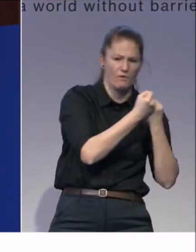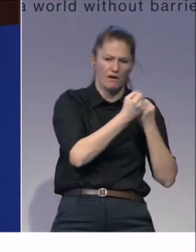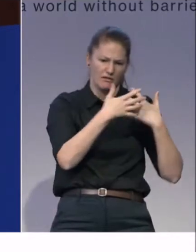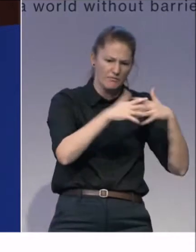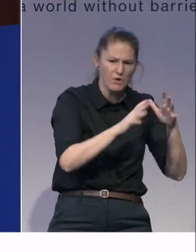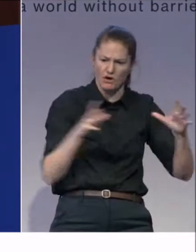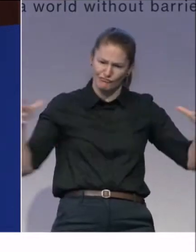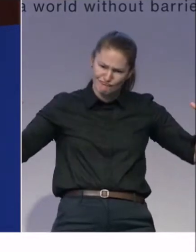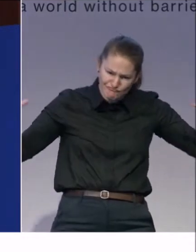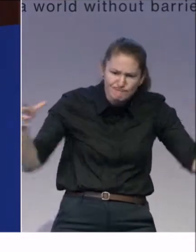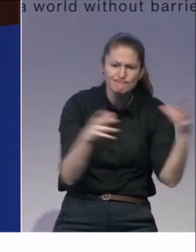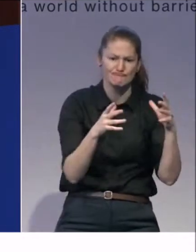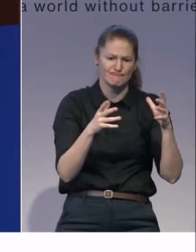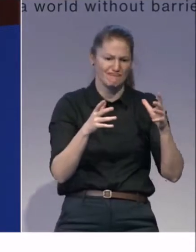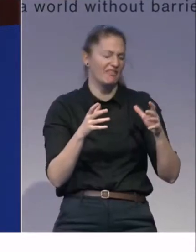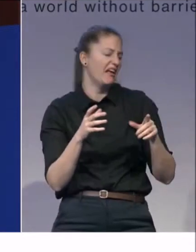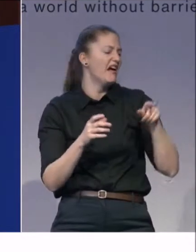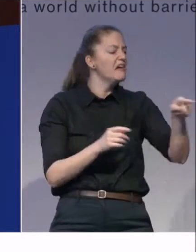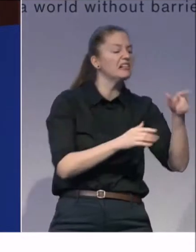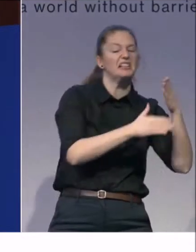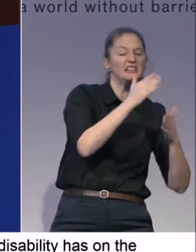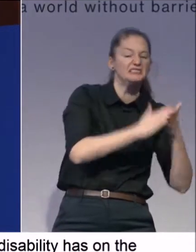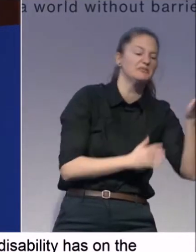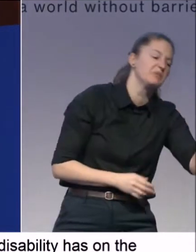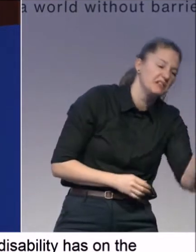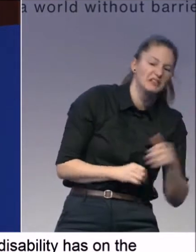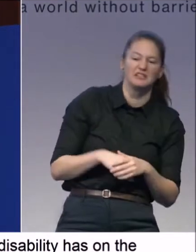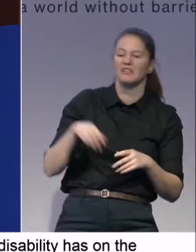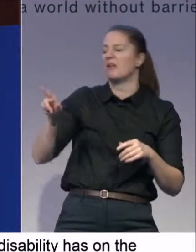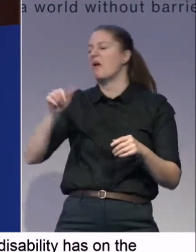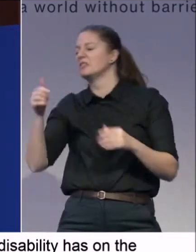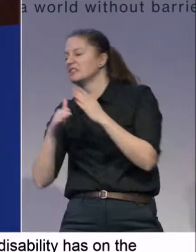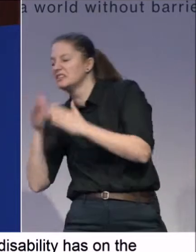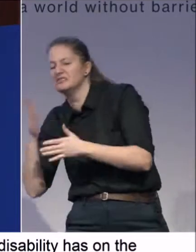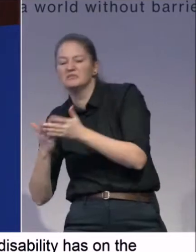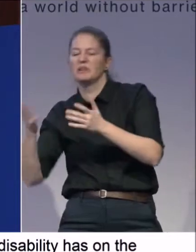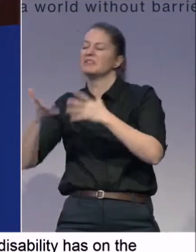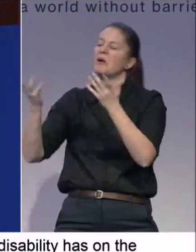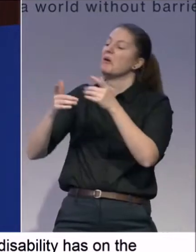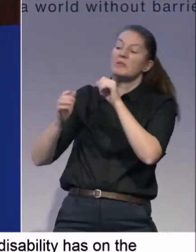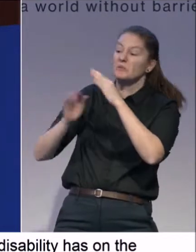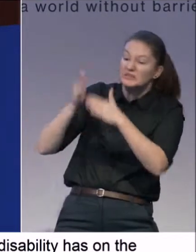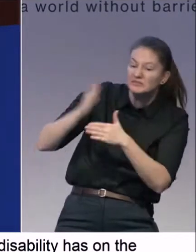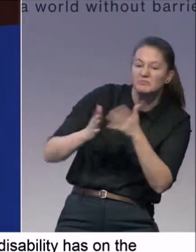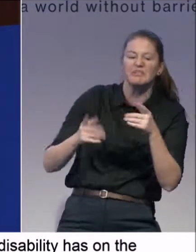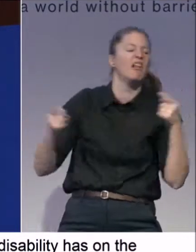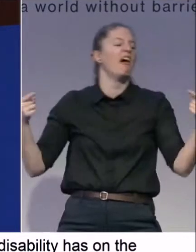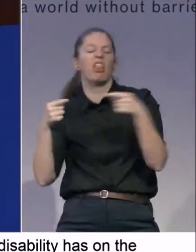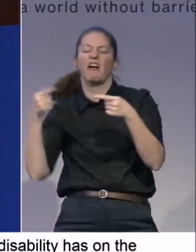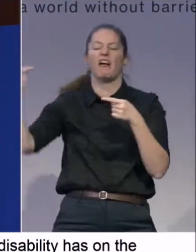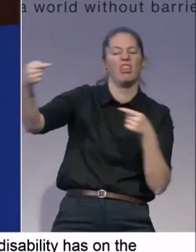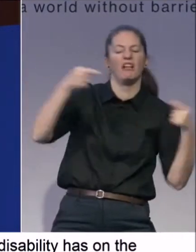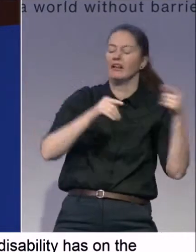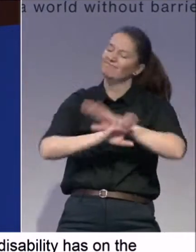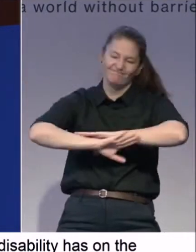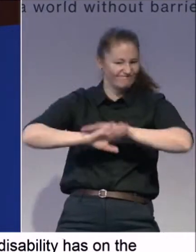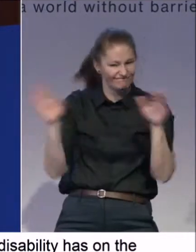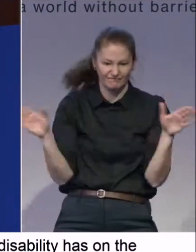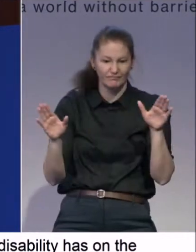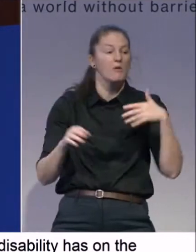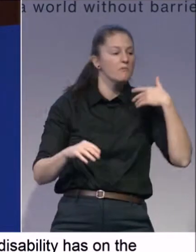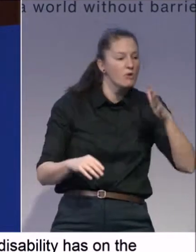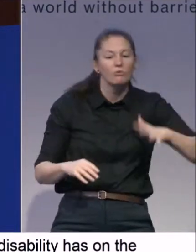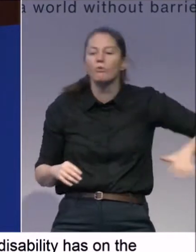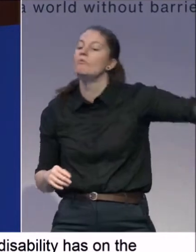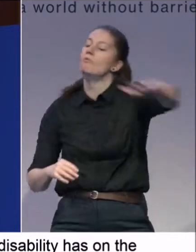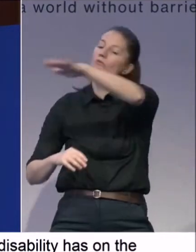groups against groups, we are weakening ourselves as a community, as a public.